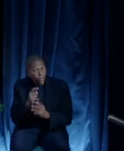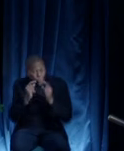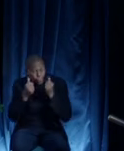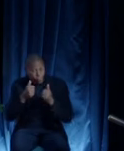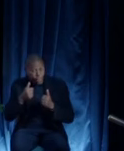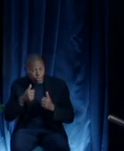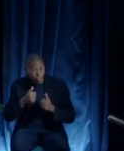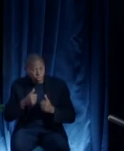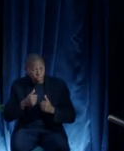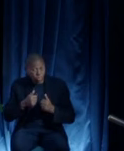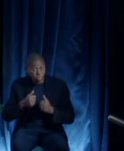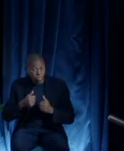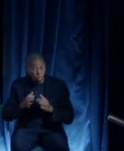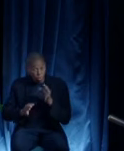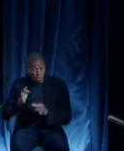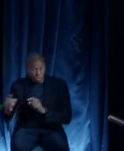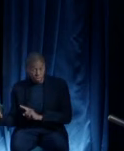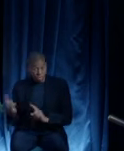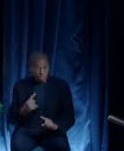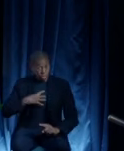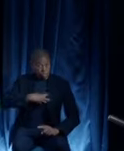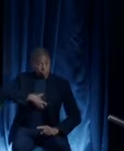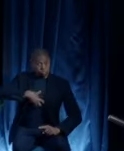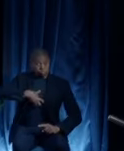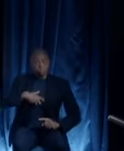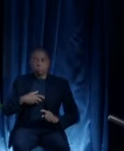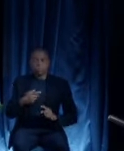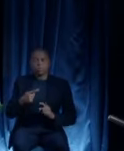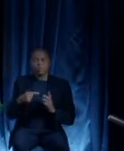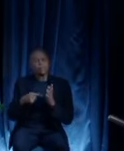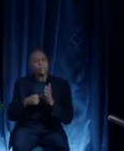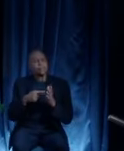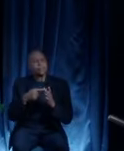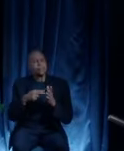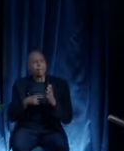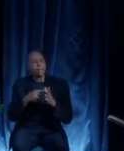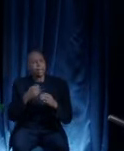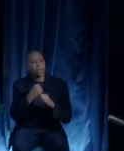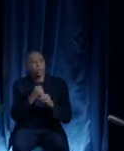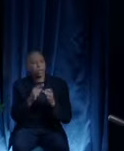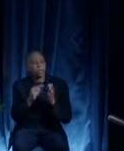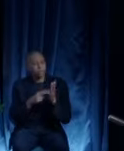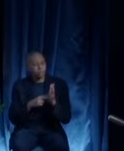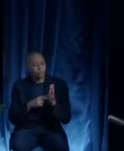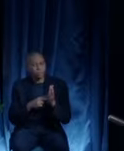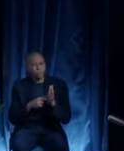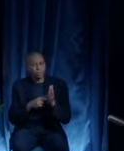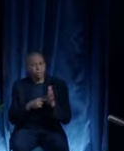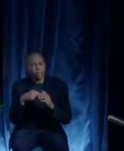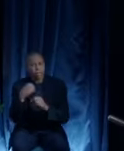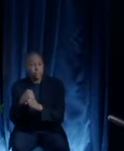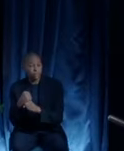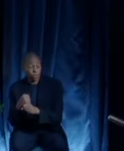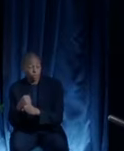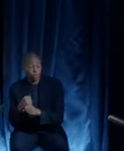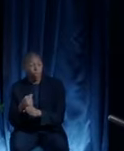early 1620s, who's called Tanneguy Leveneur, the Count of Tillières, the French ambassador